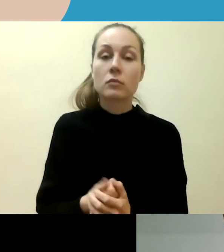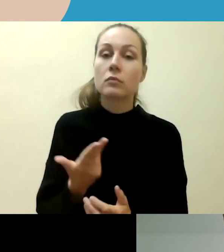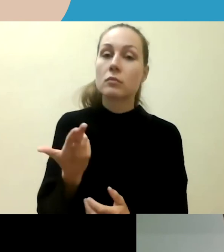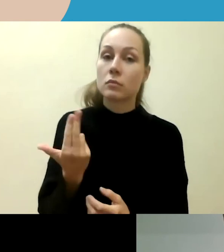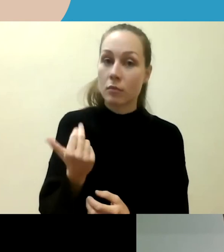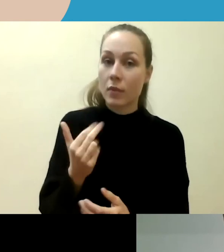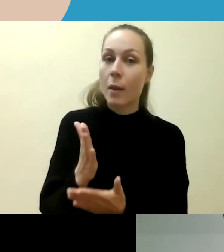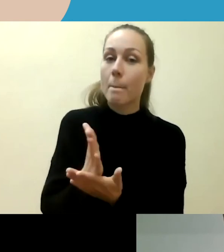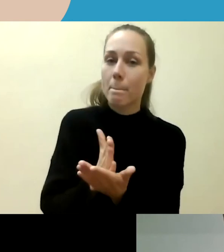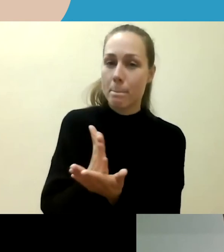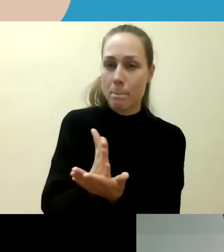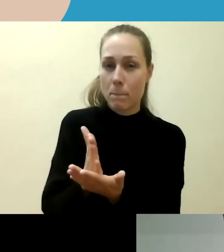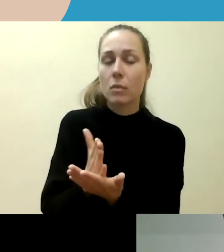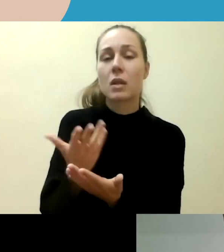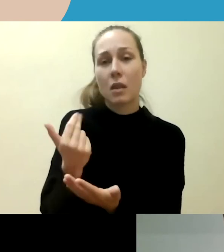implement?